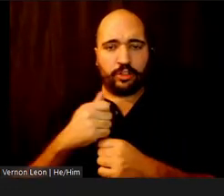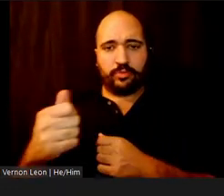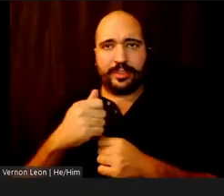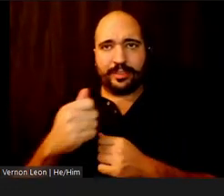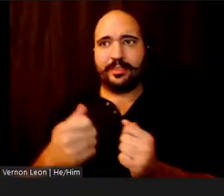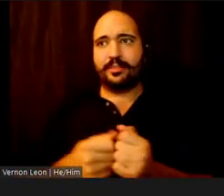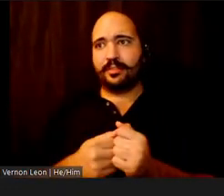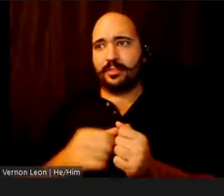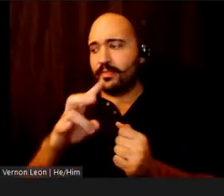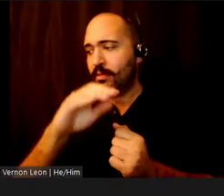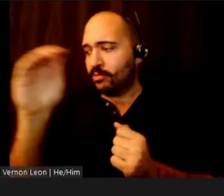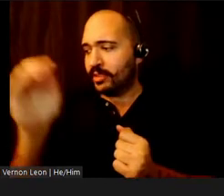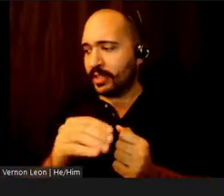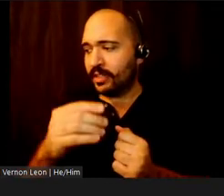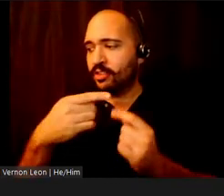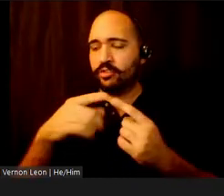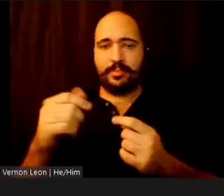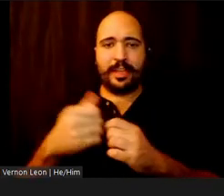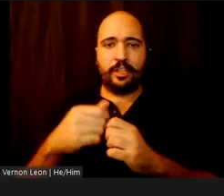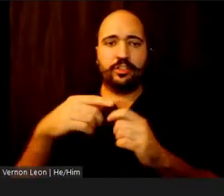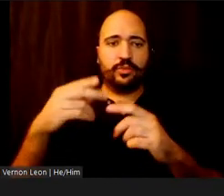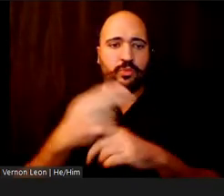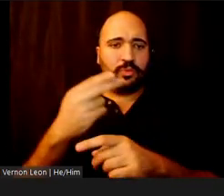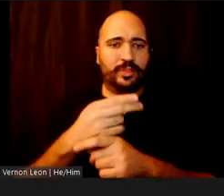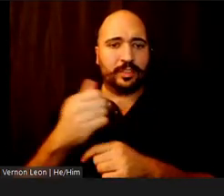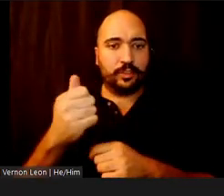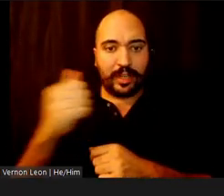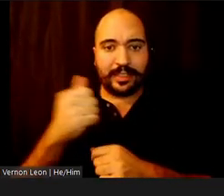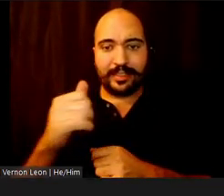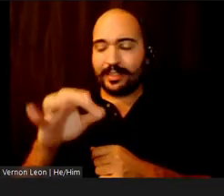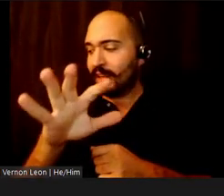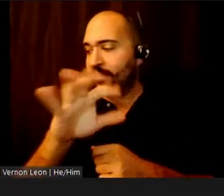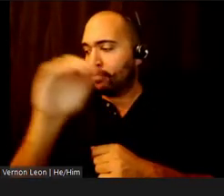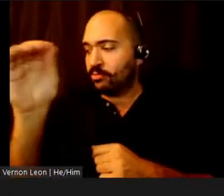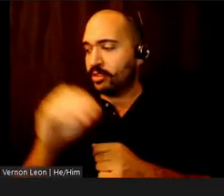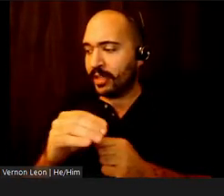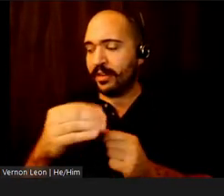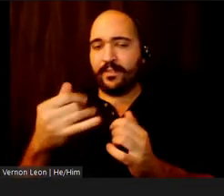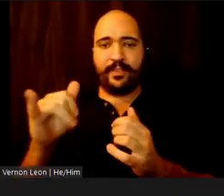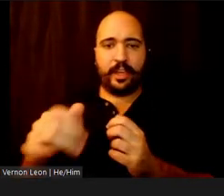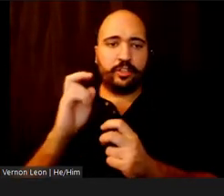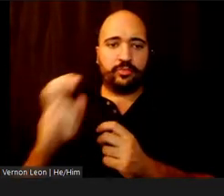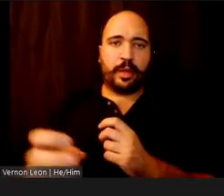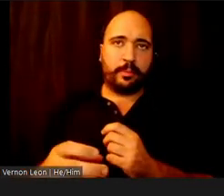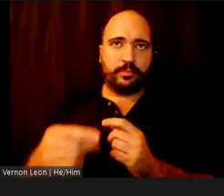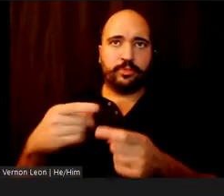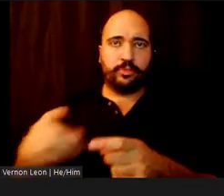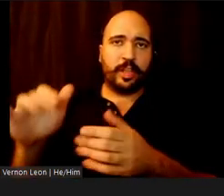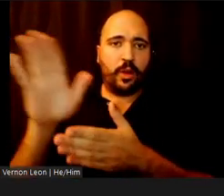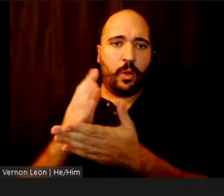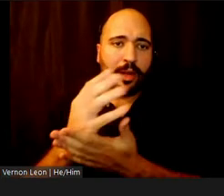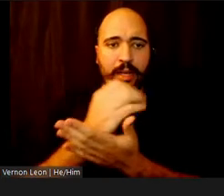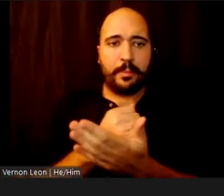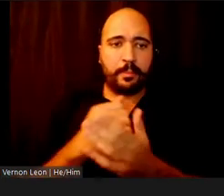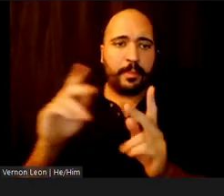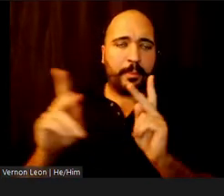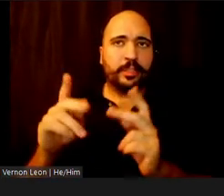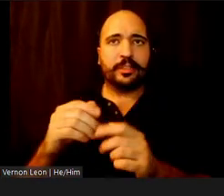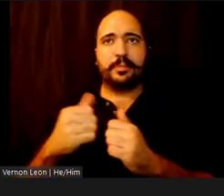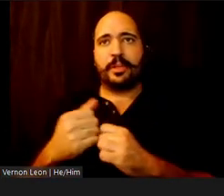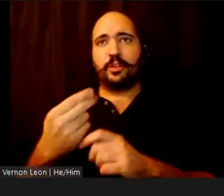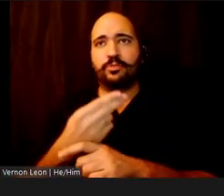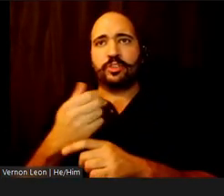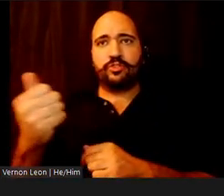Business District were made using transit. 95% of trips to the Manhattan Central Business District by low-income populations are made using transit.